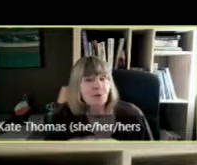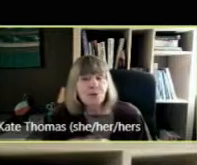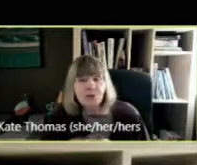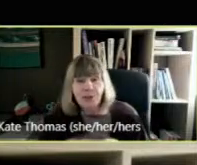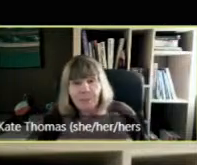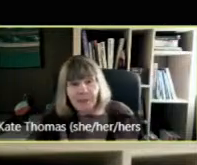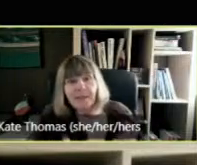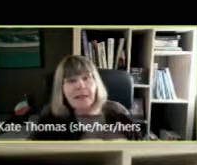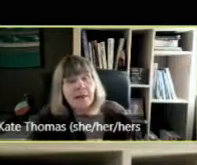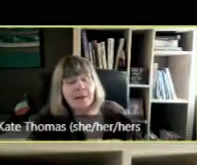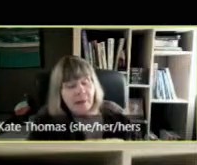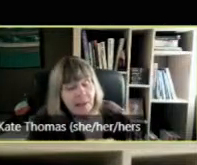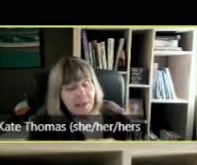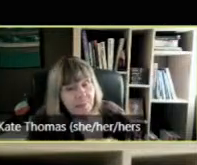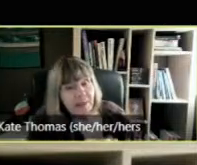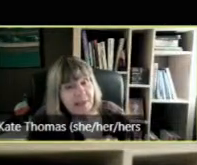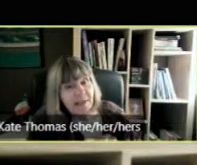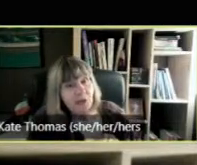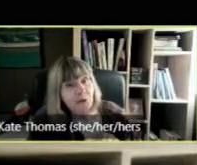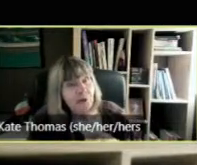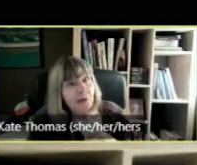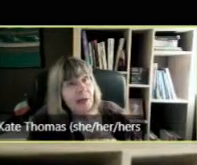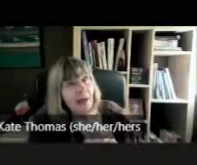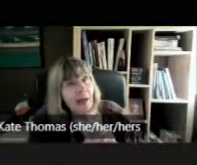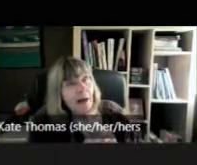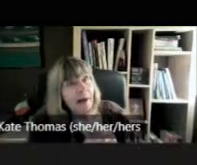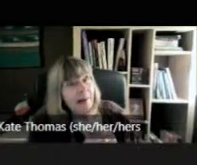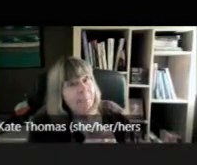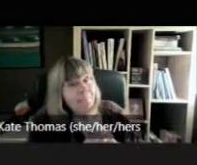sexual urge, and the ability to be sexual.